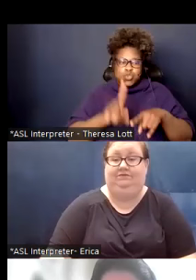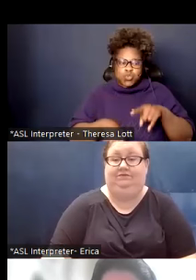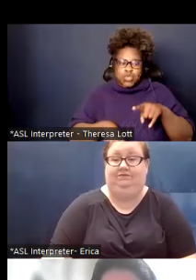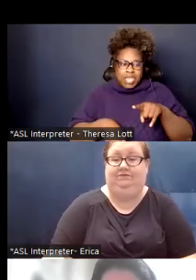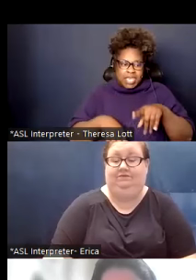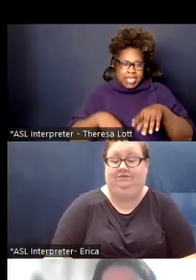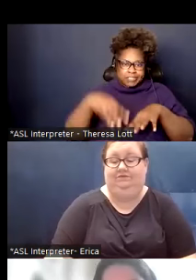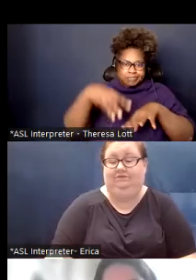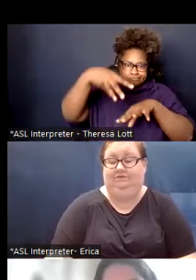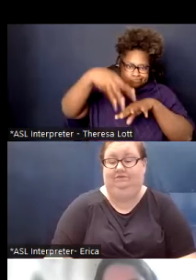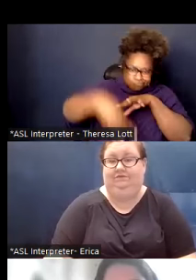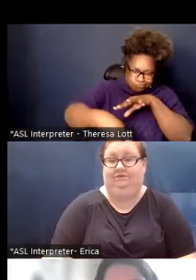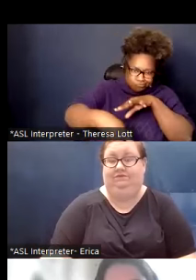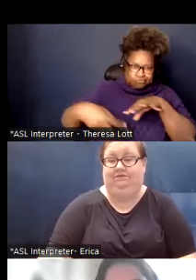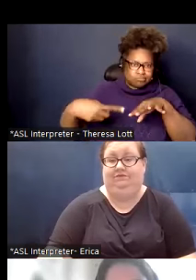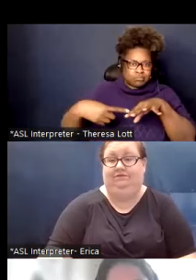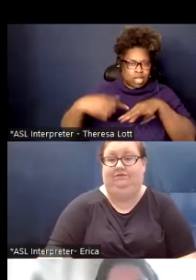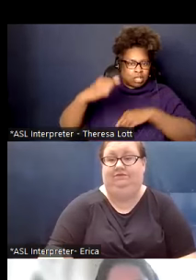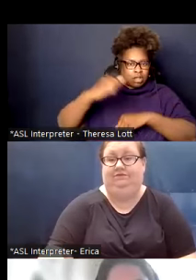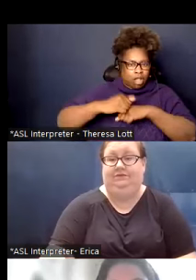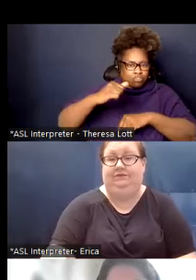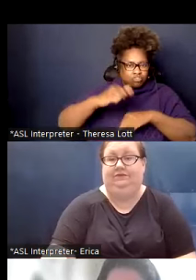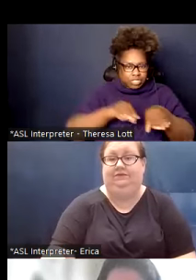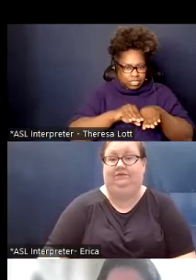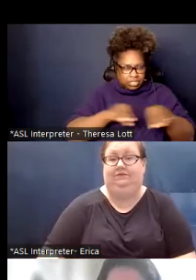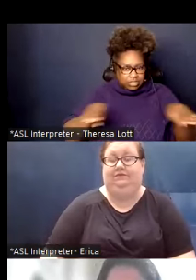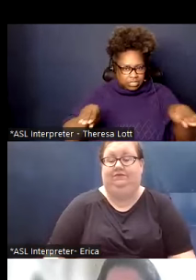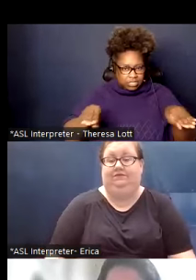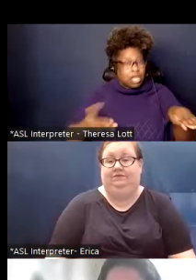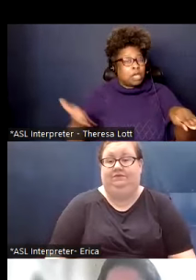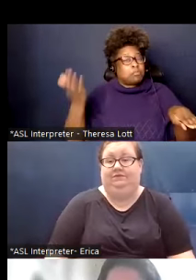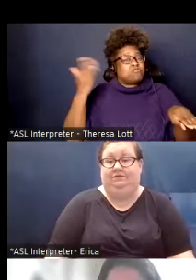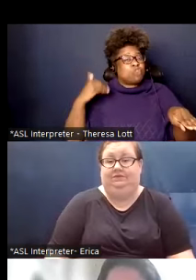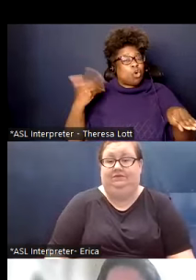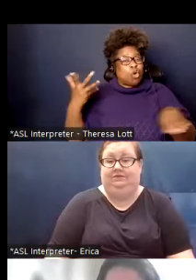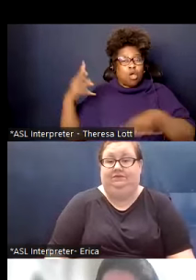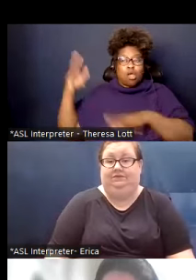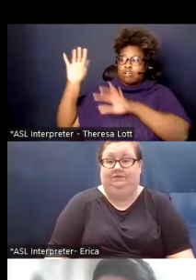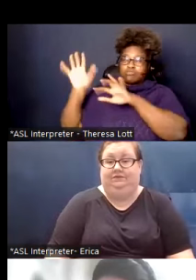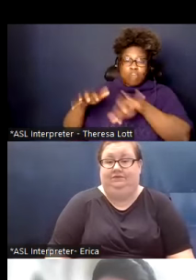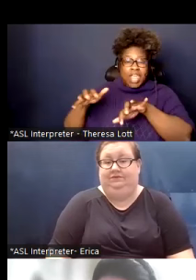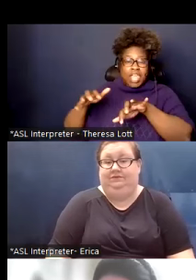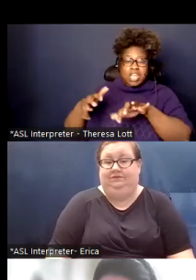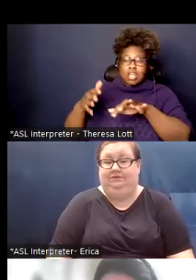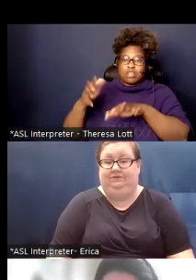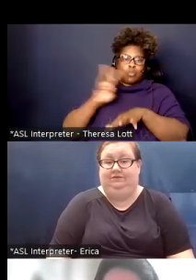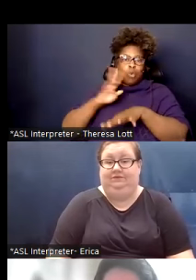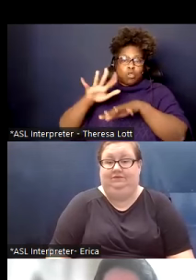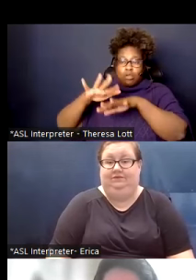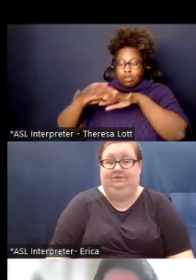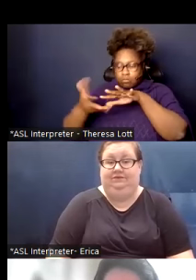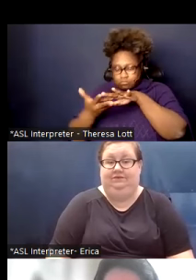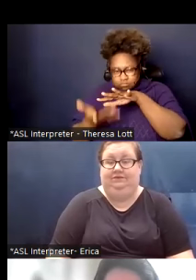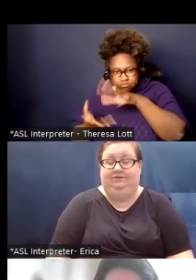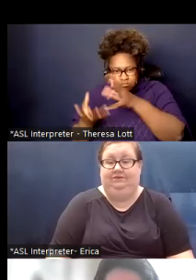map. This region used to be a sponge. So where does all the water go?